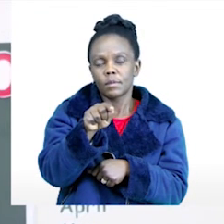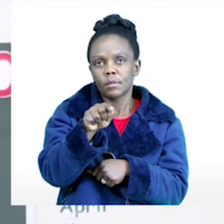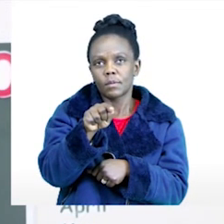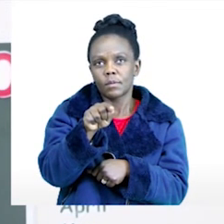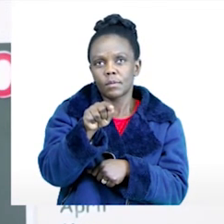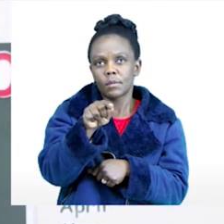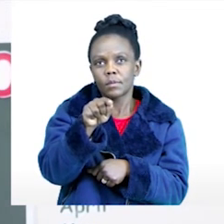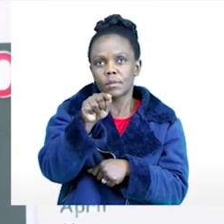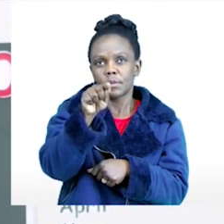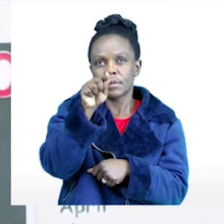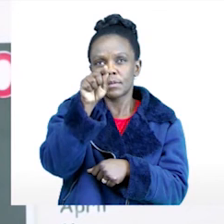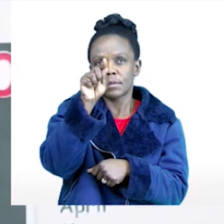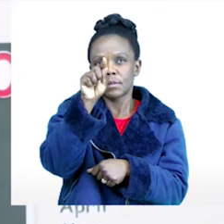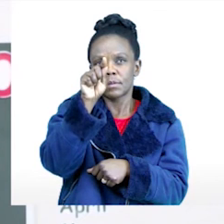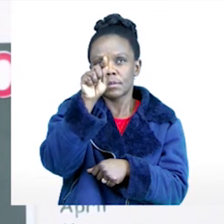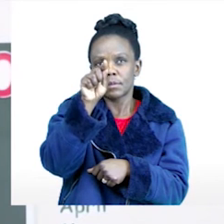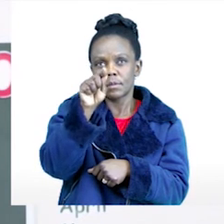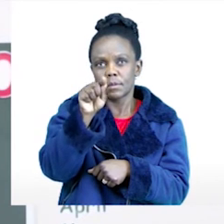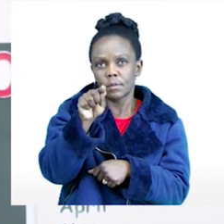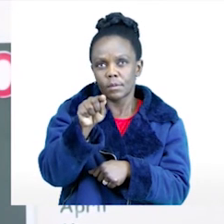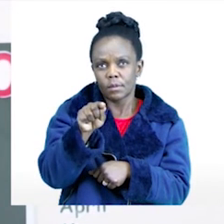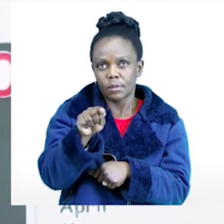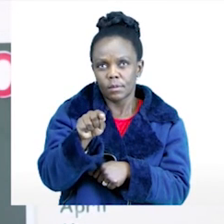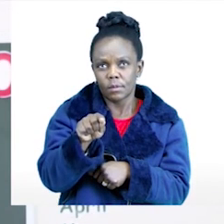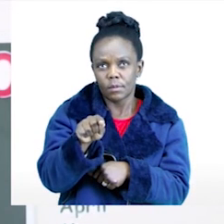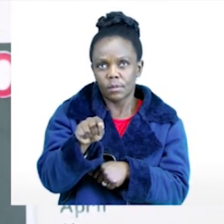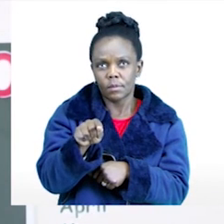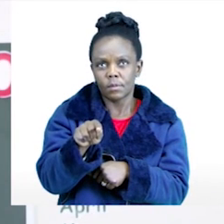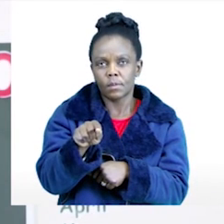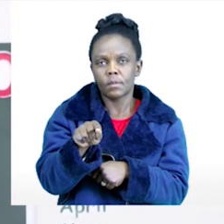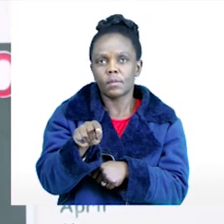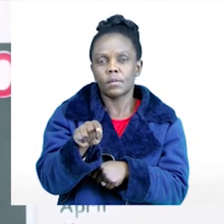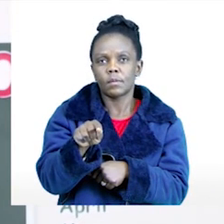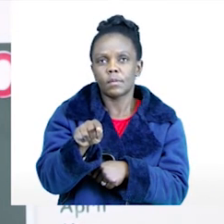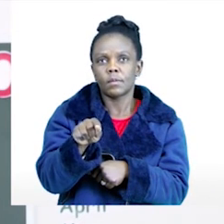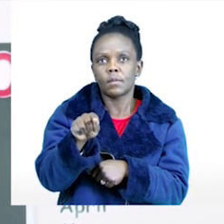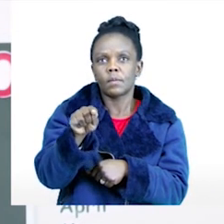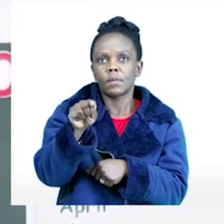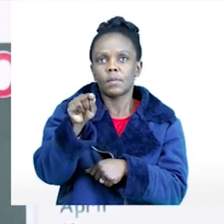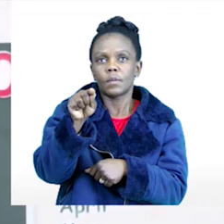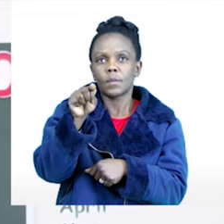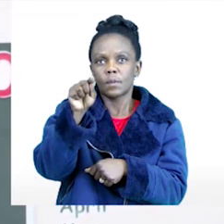pencil. Up and down,